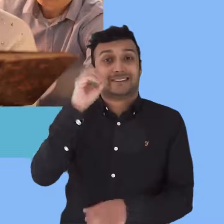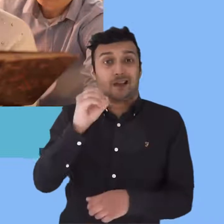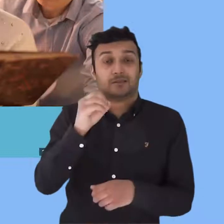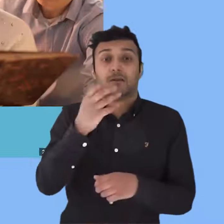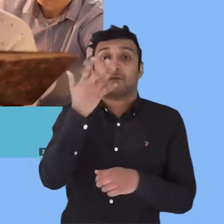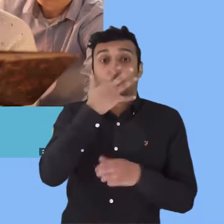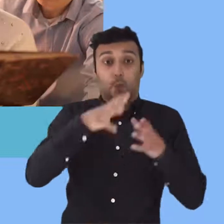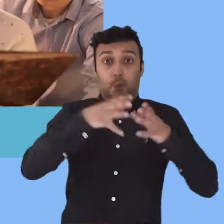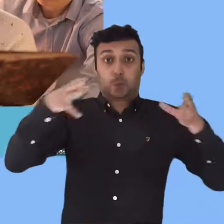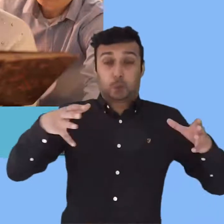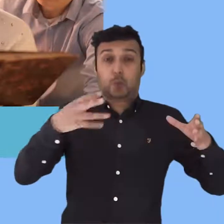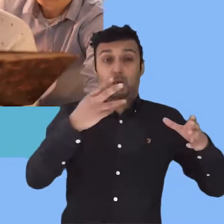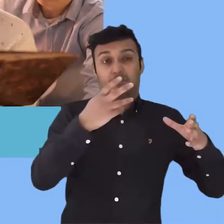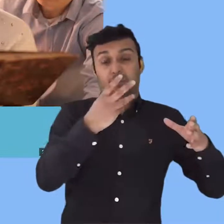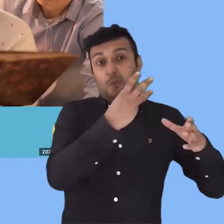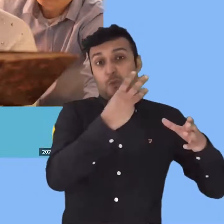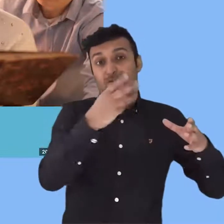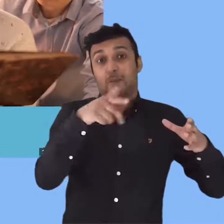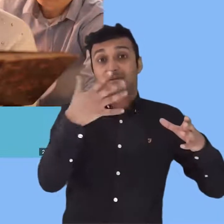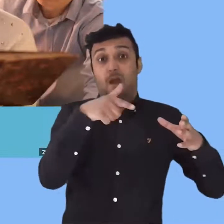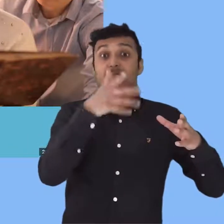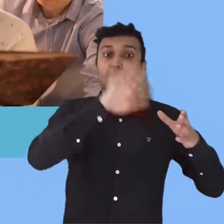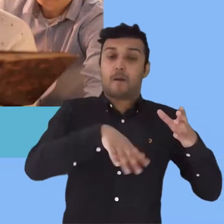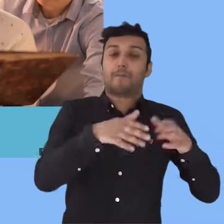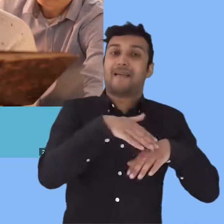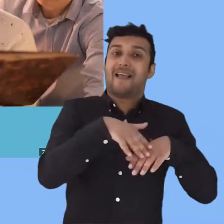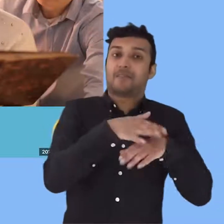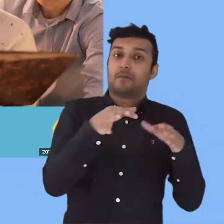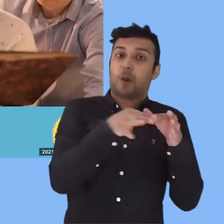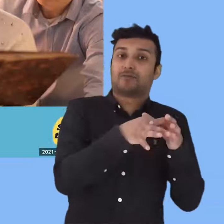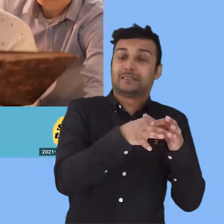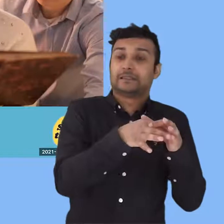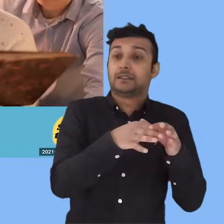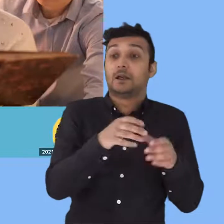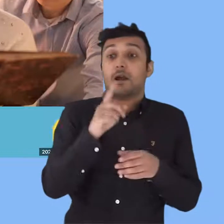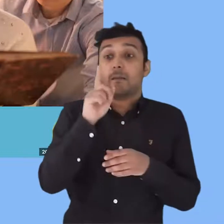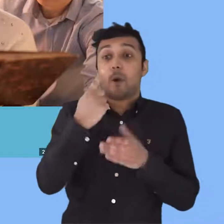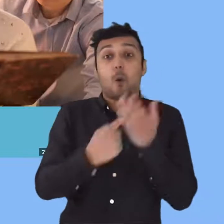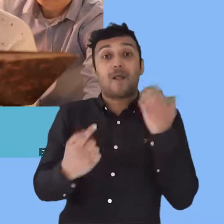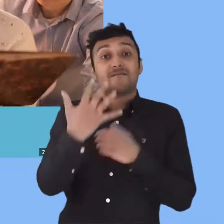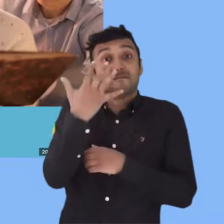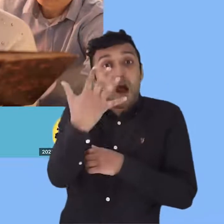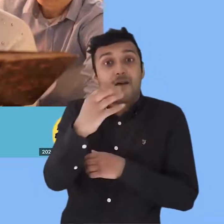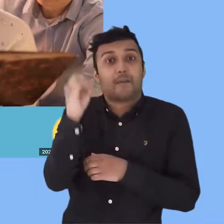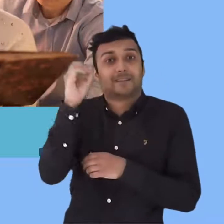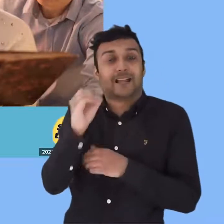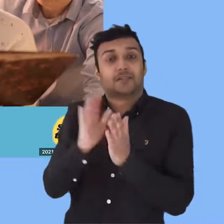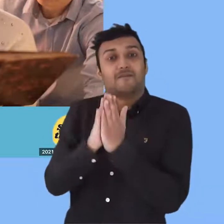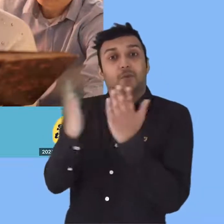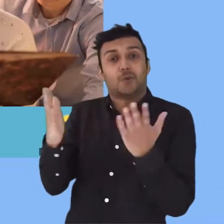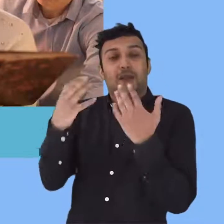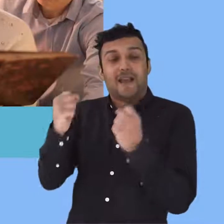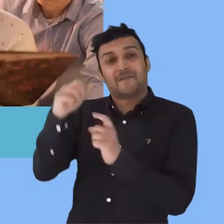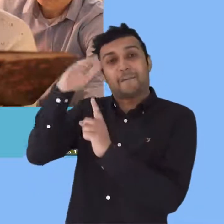ethnic origins. In the same year, only 5% of children's books had an ethnic minority main character. In the year